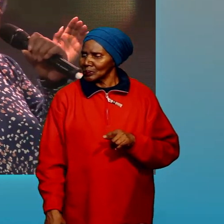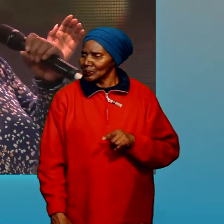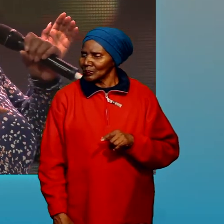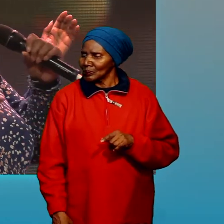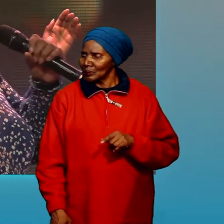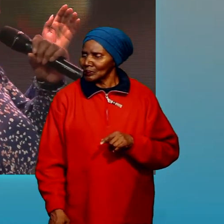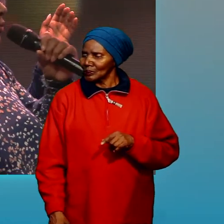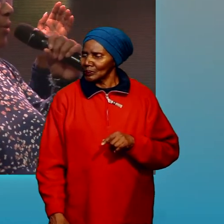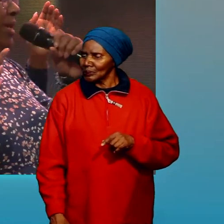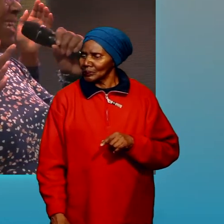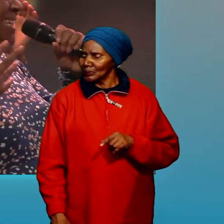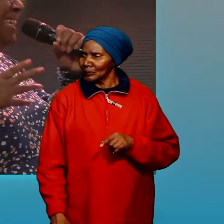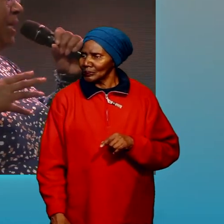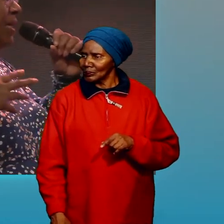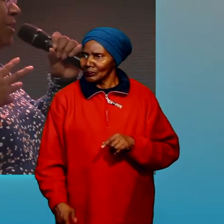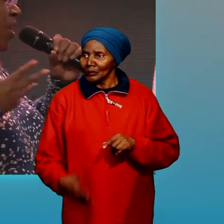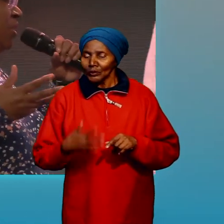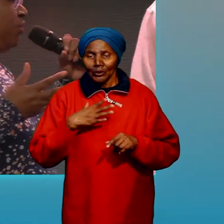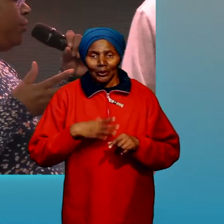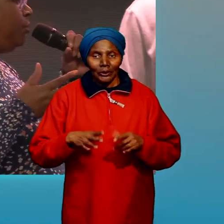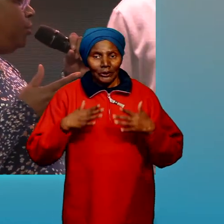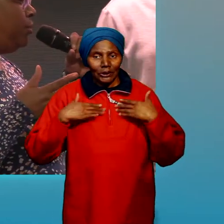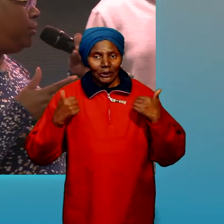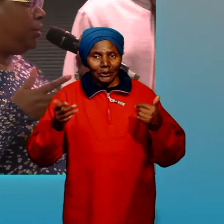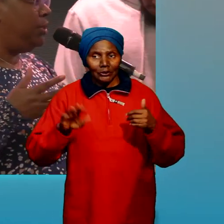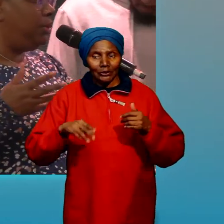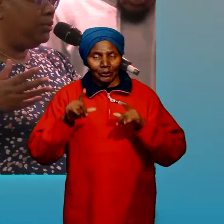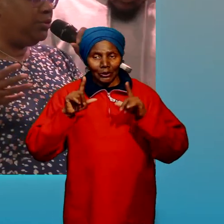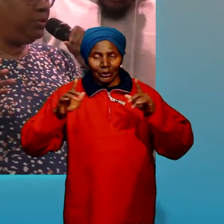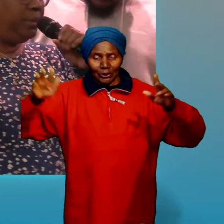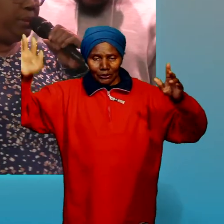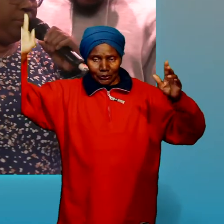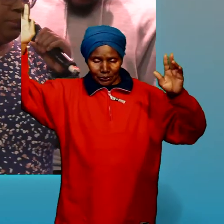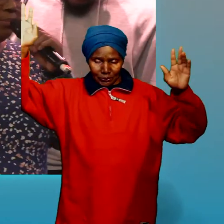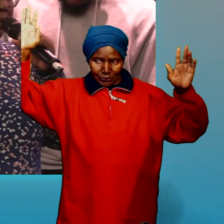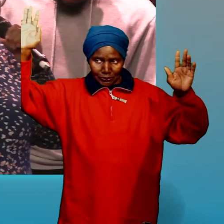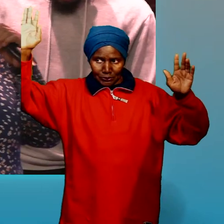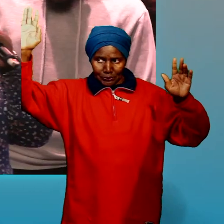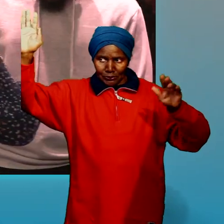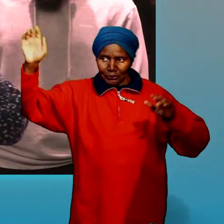just put your hands in the air if you need a healing touch from the Lord.